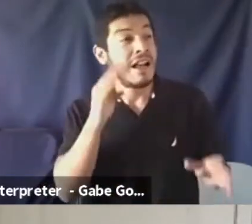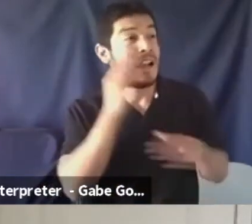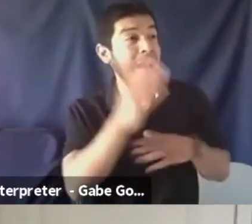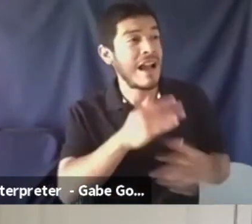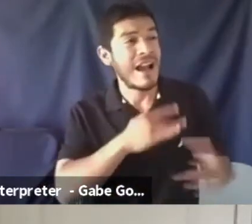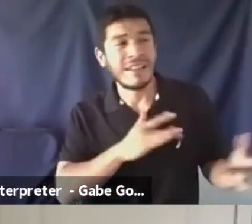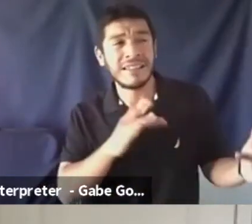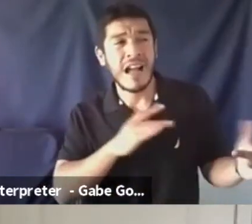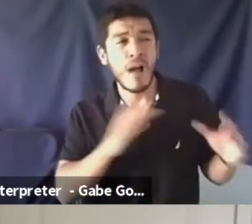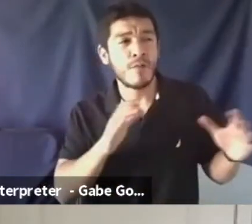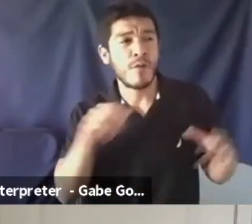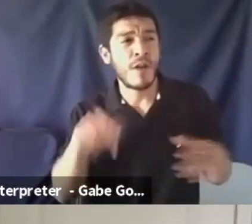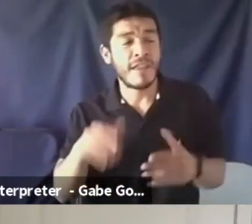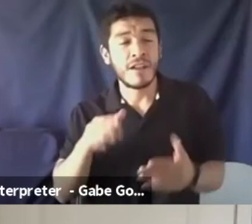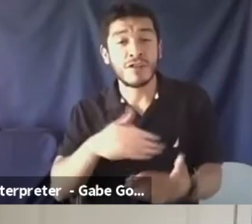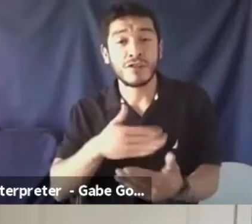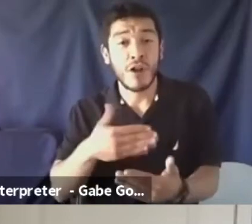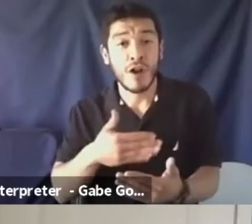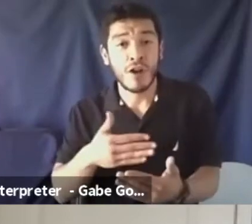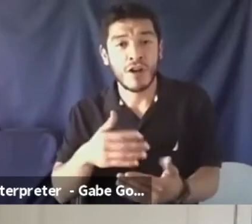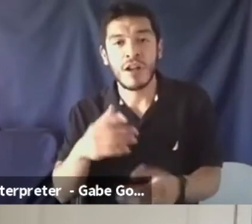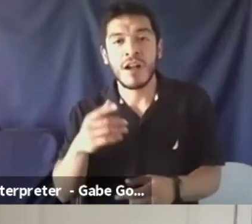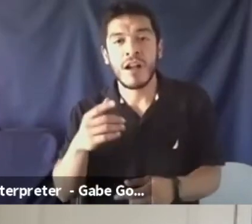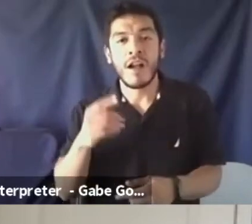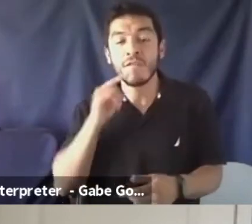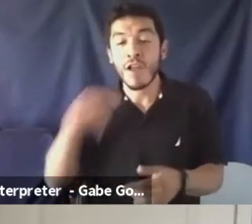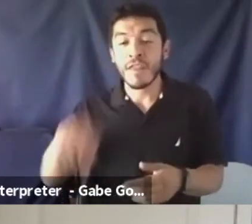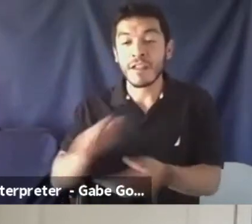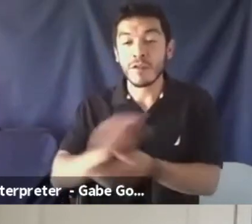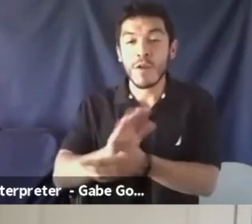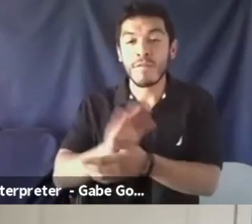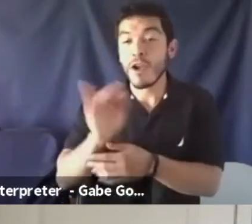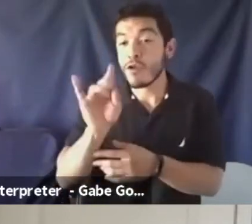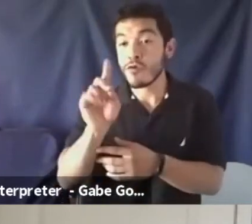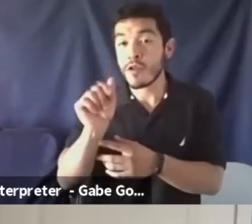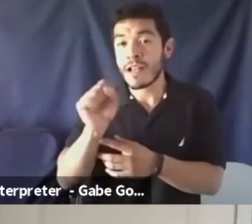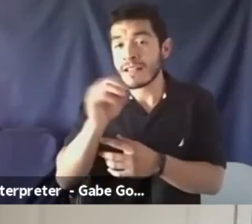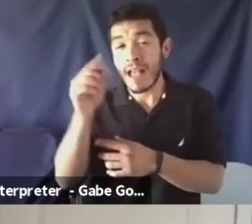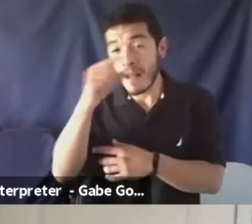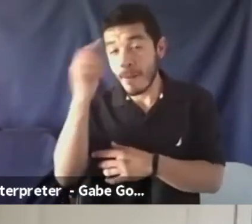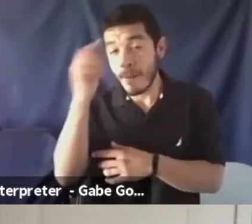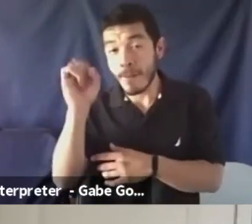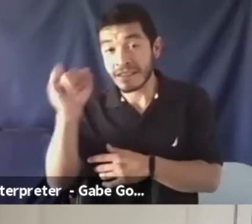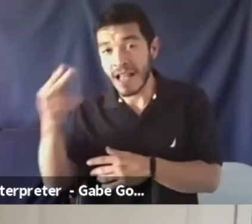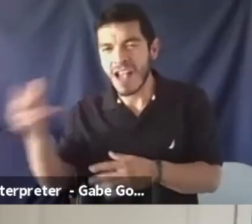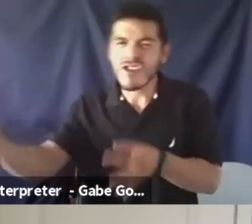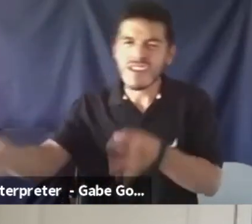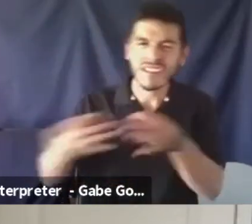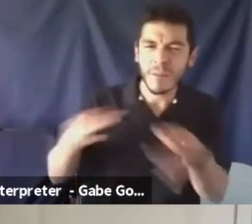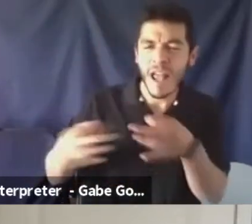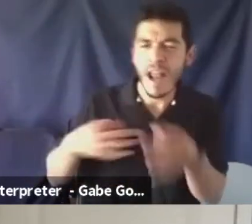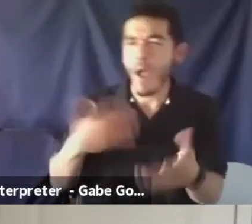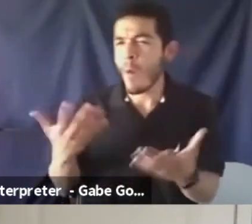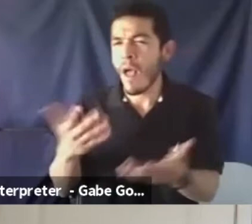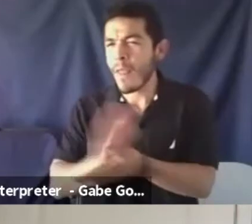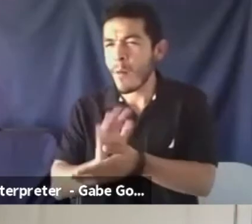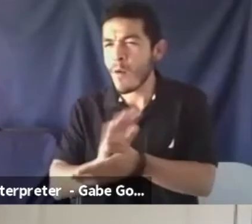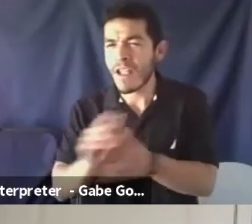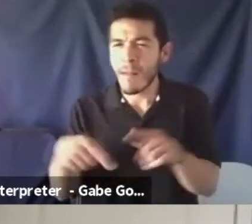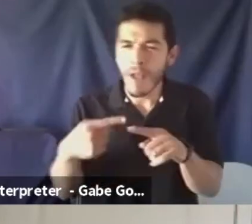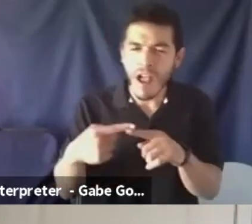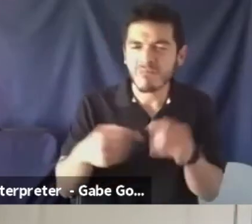for this movie, Judas and the Black Messiah. And I'm like, oh, what's it about? So she's like, tell me what it's about. And I'm like, oh, that sounds